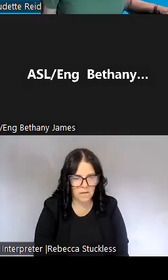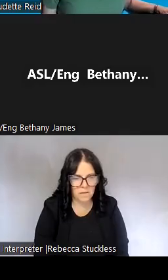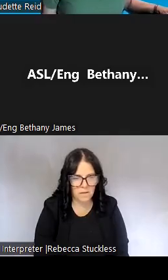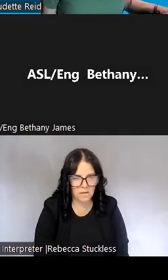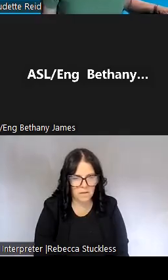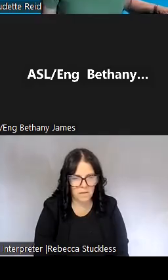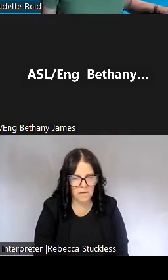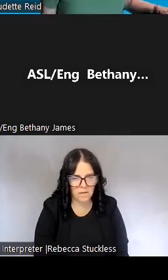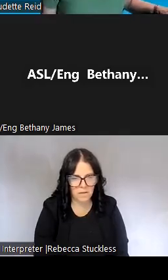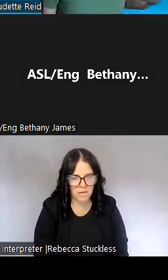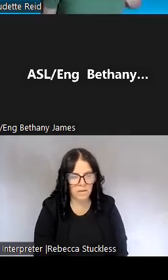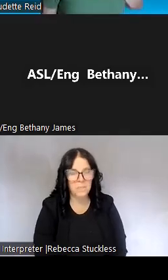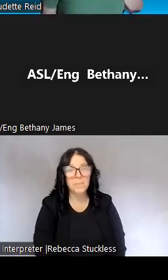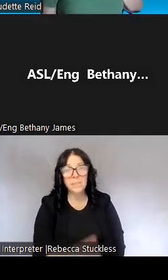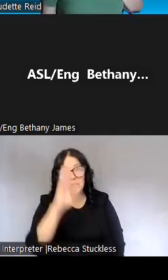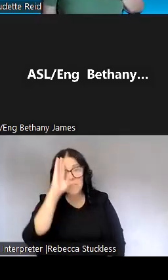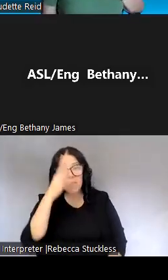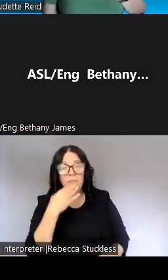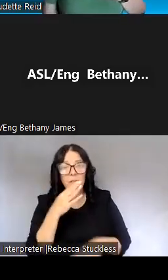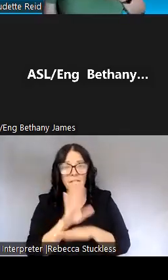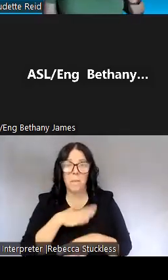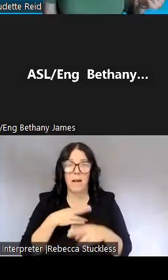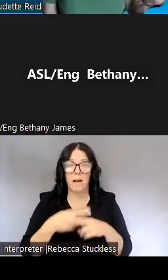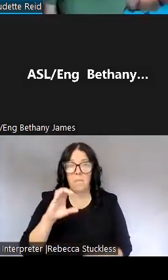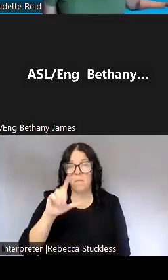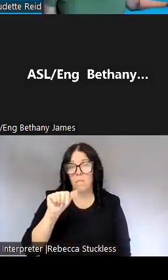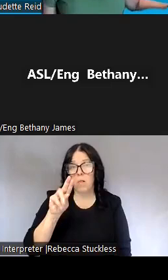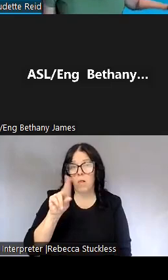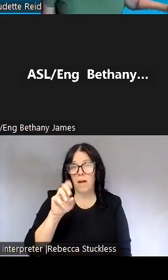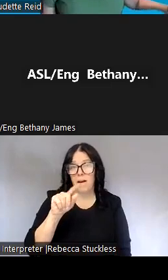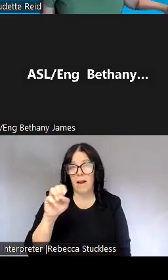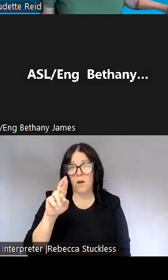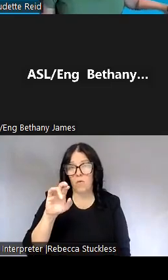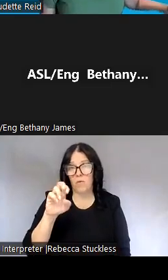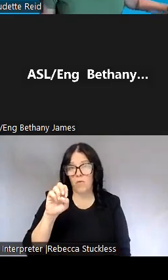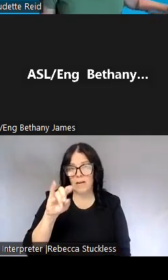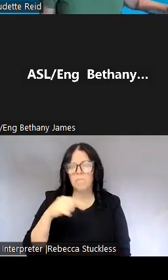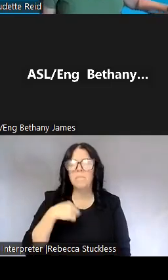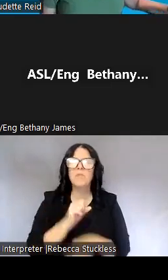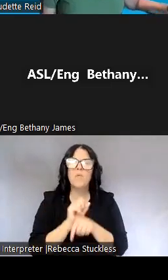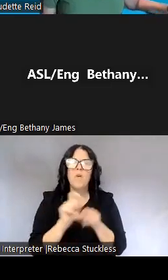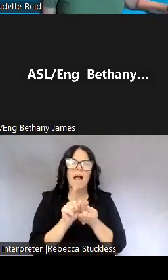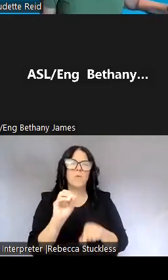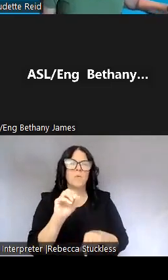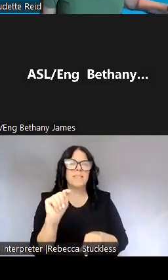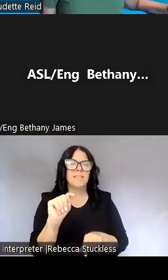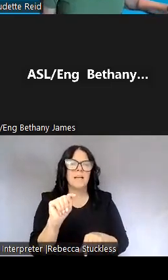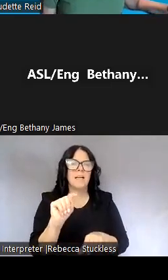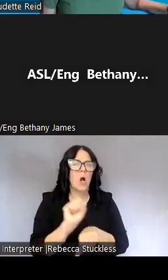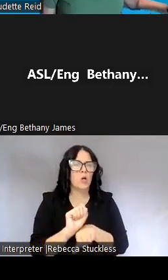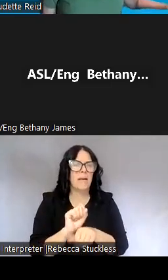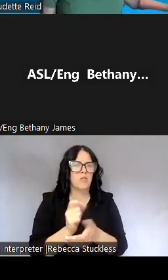Okay, good afternoon. My name is Claudette Reed. I am an occupational therapist and I am the assistive